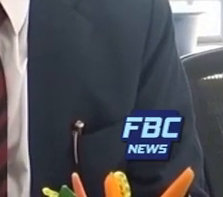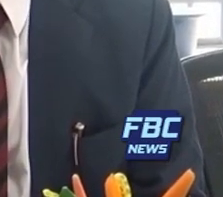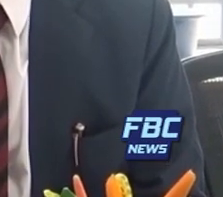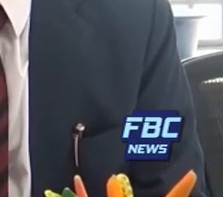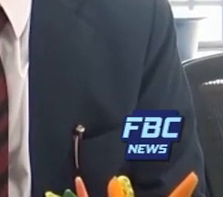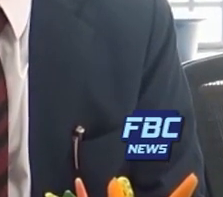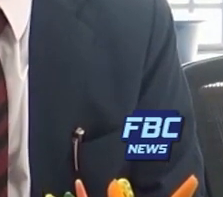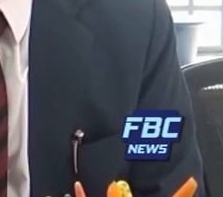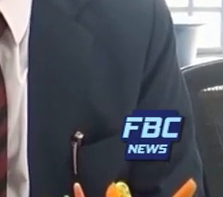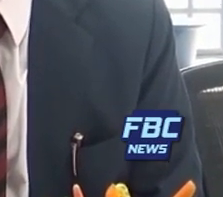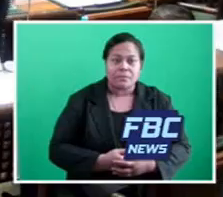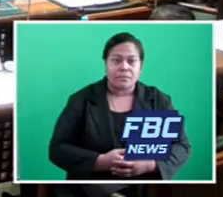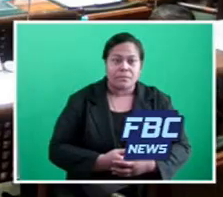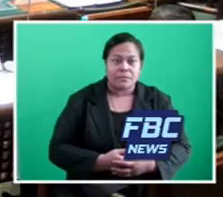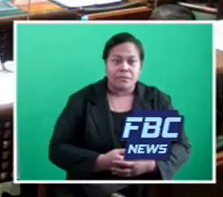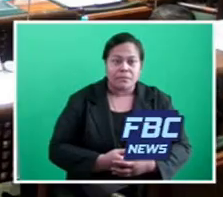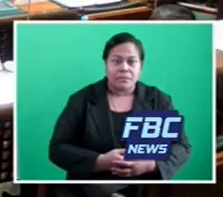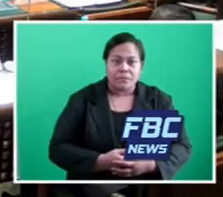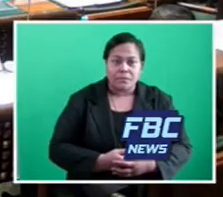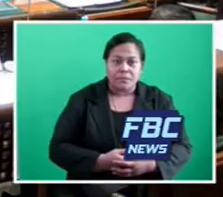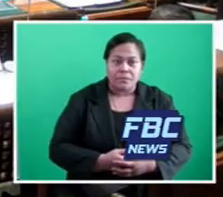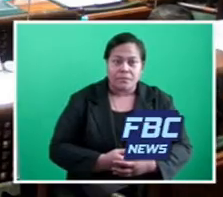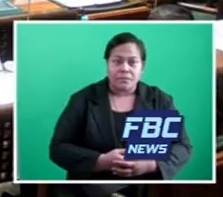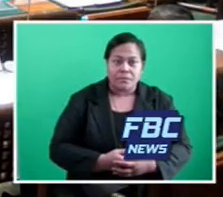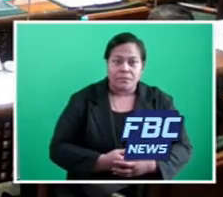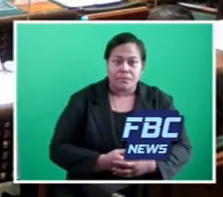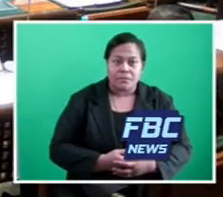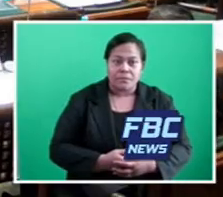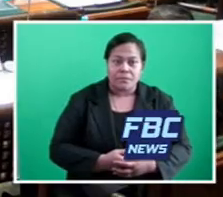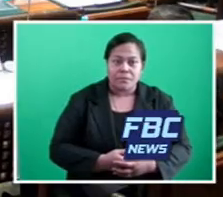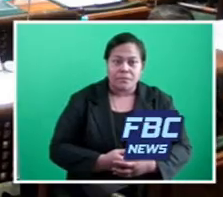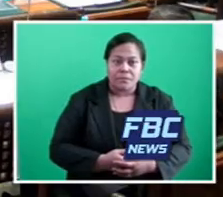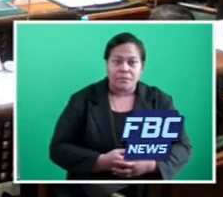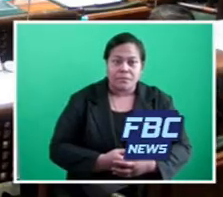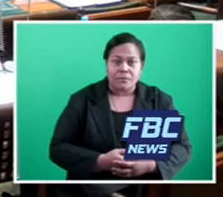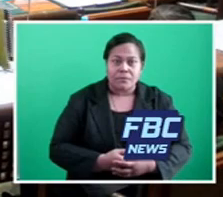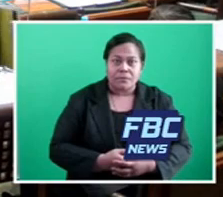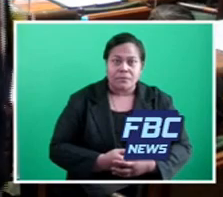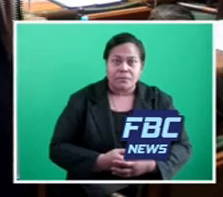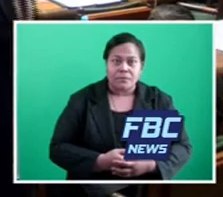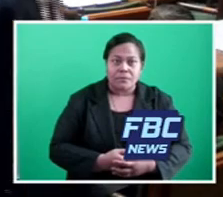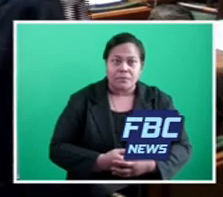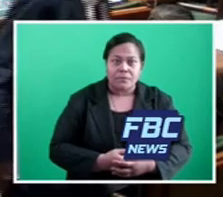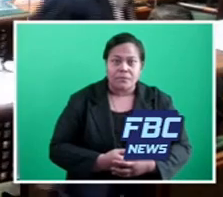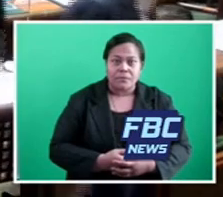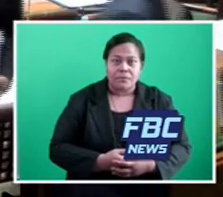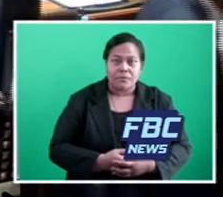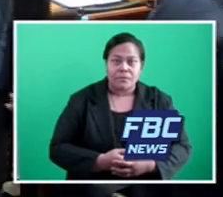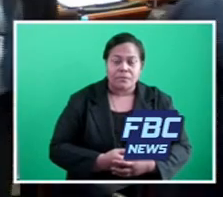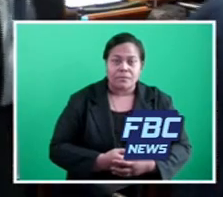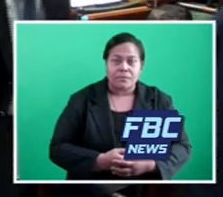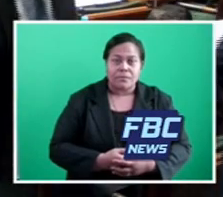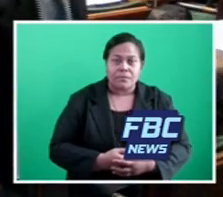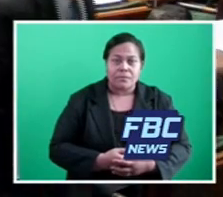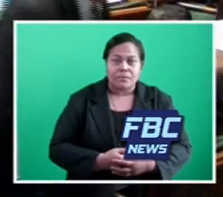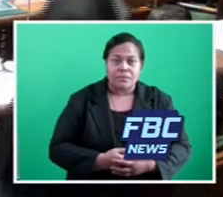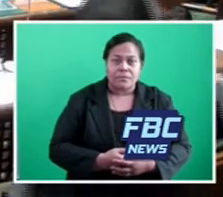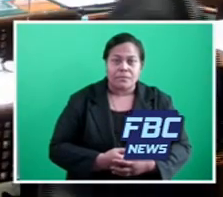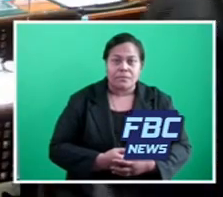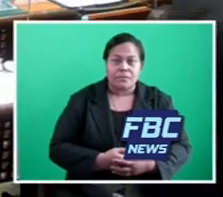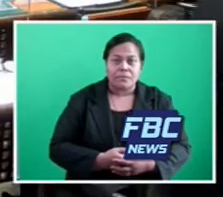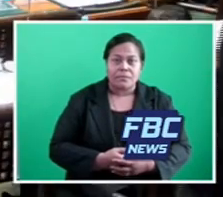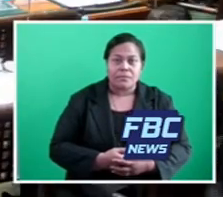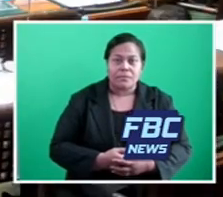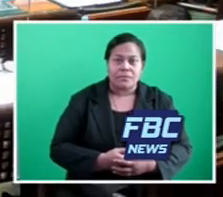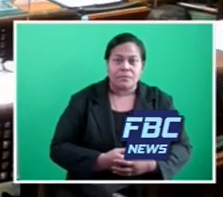It happens in most Parliament. The government side of the House denounced the act, saying the opposition continuously shows disrespect to the